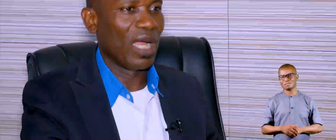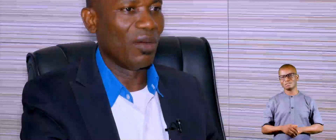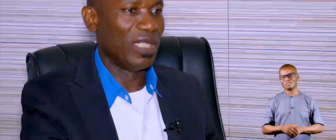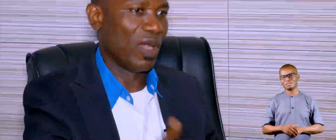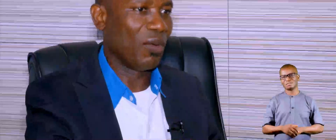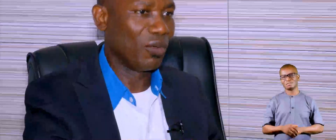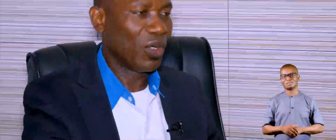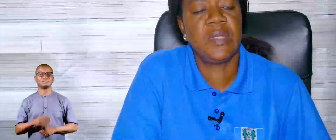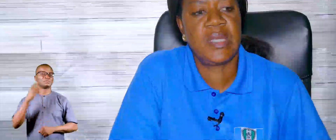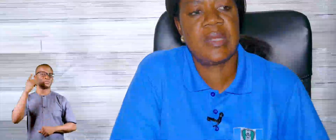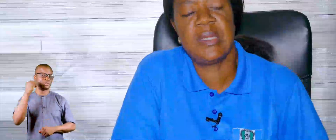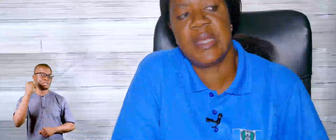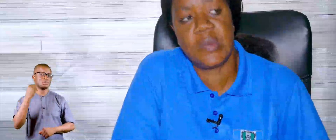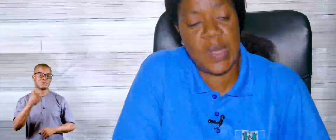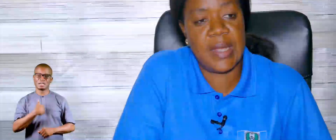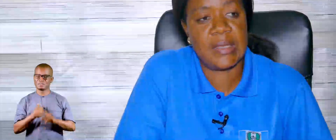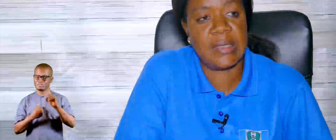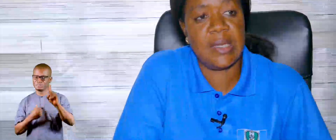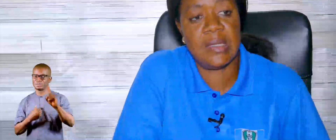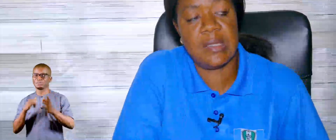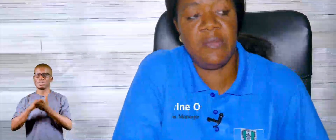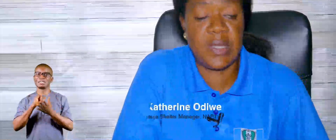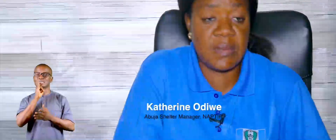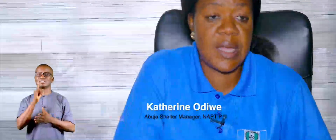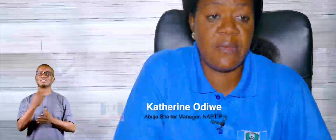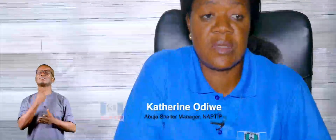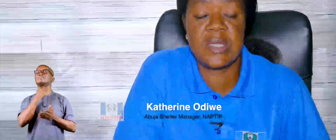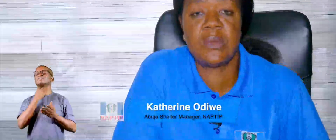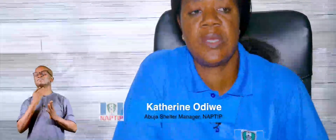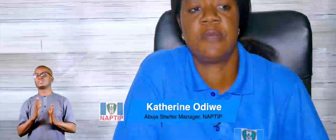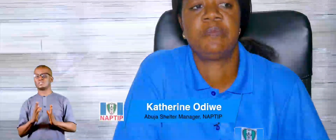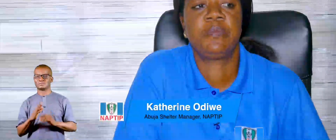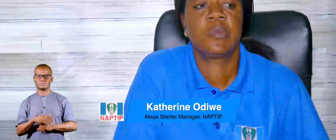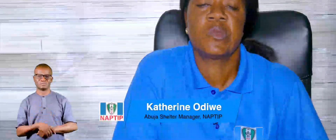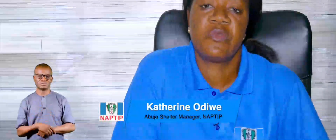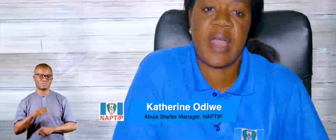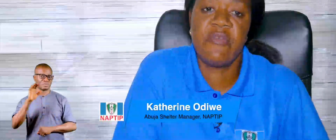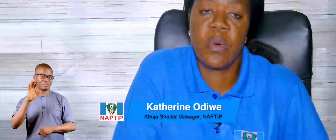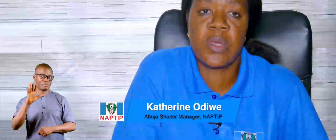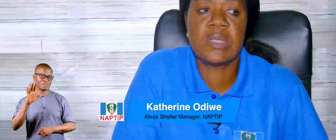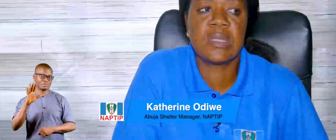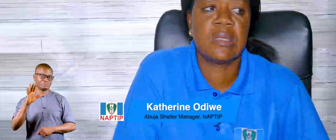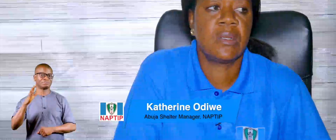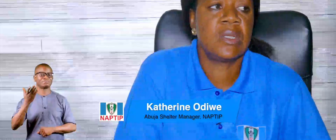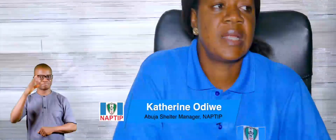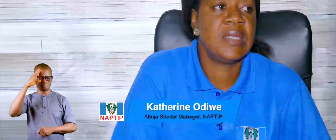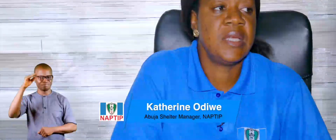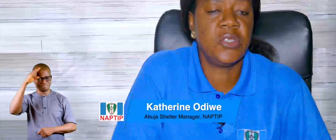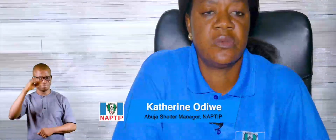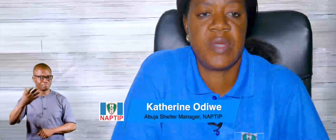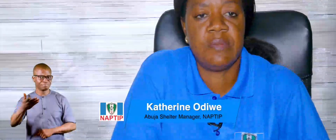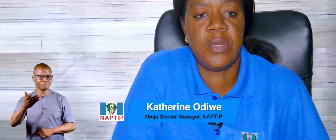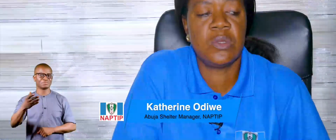attention on his or her own. Recently, there's one that the victims are even still here. 5 boys under